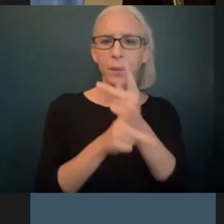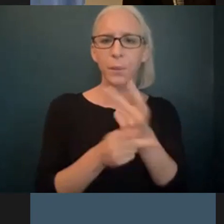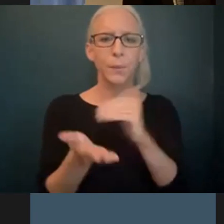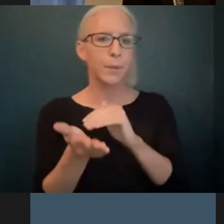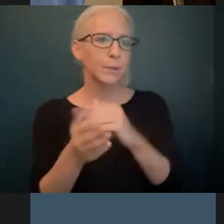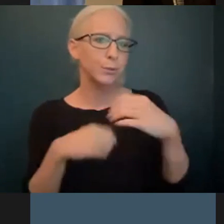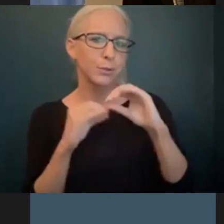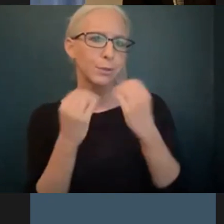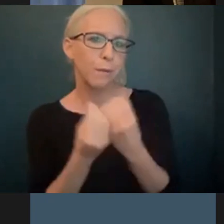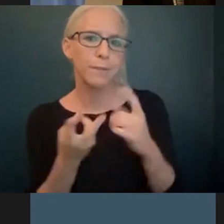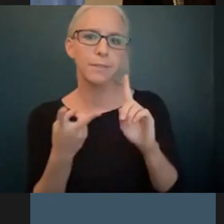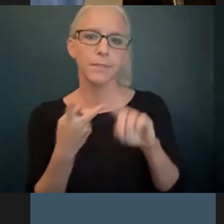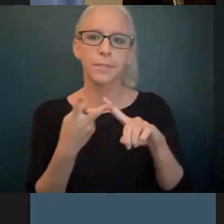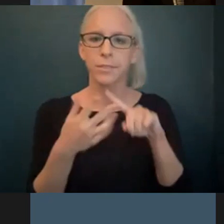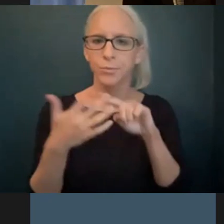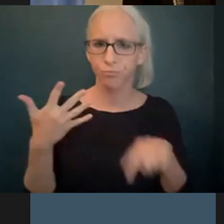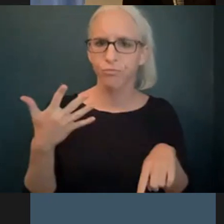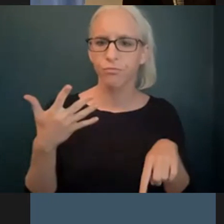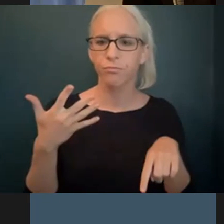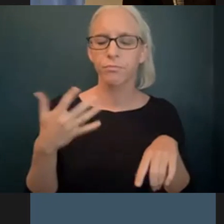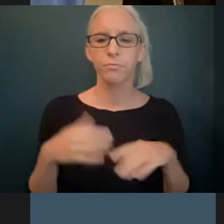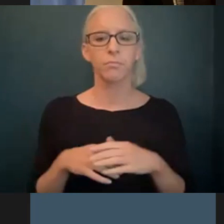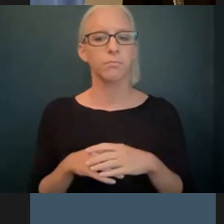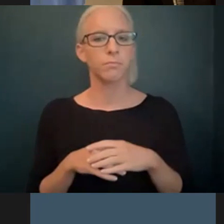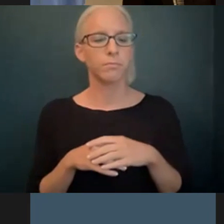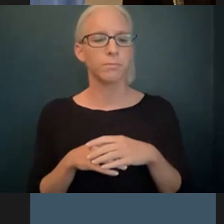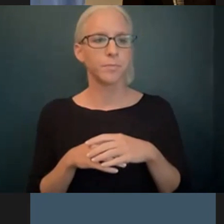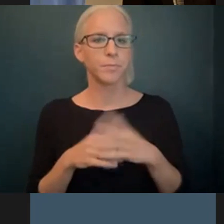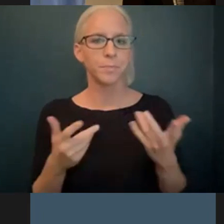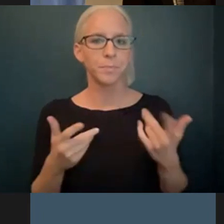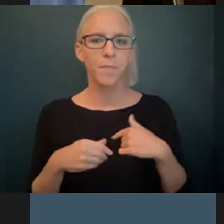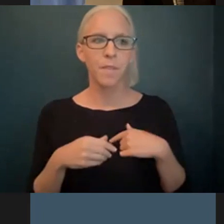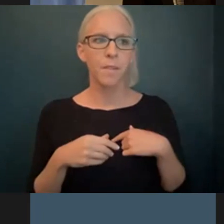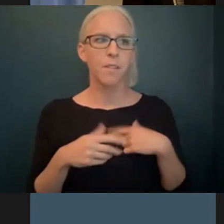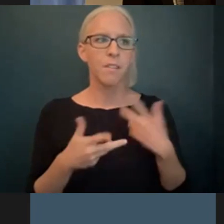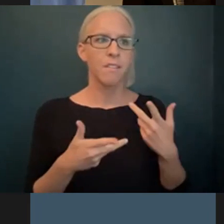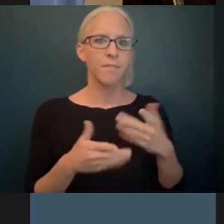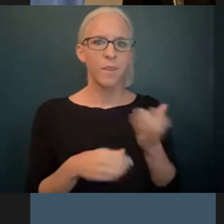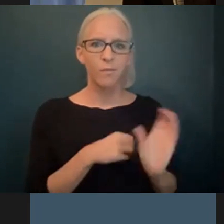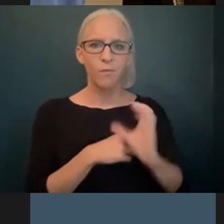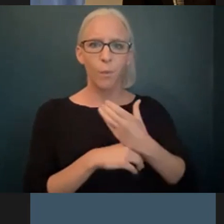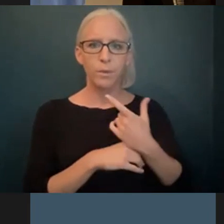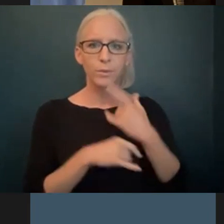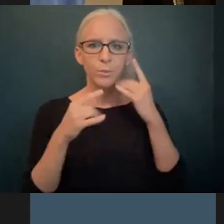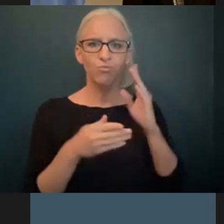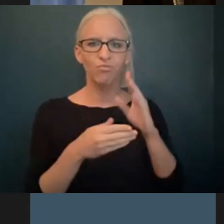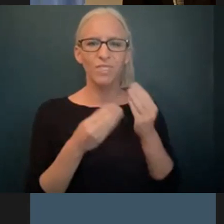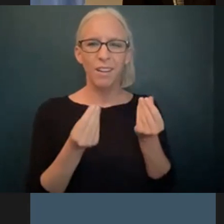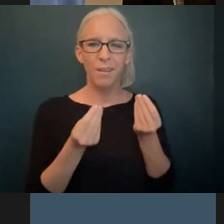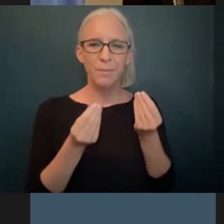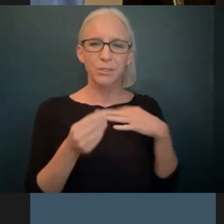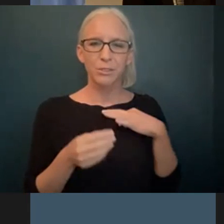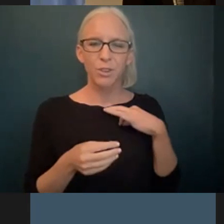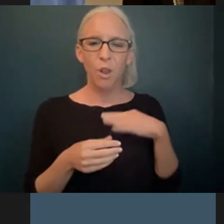offices, if they make us take off our cloth masks and they replace them with the paper procedure